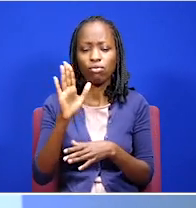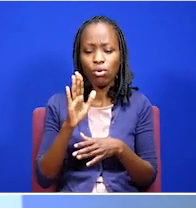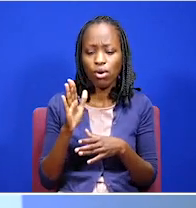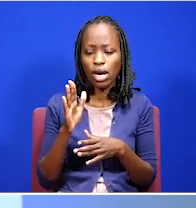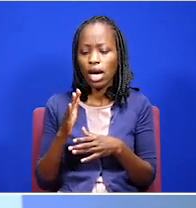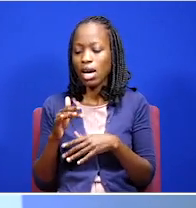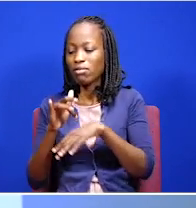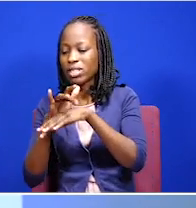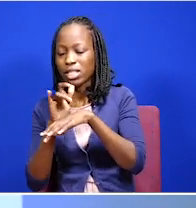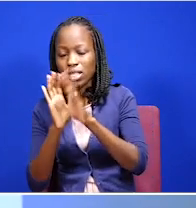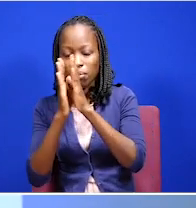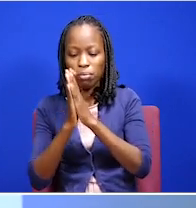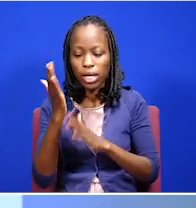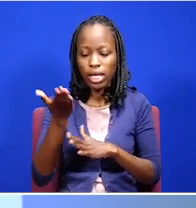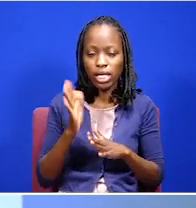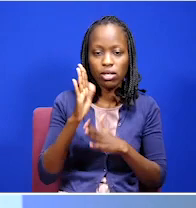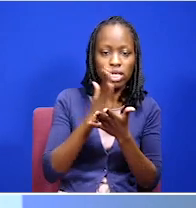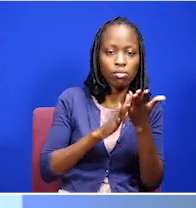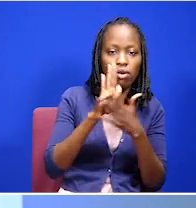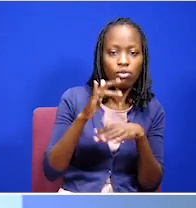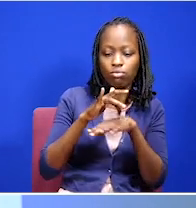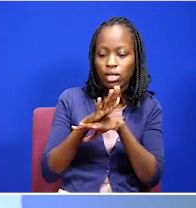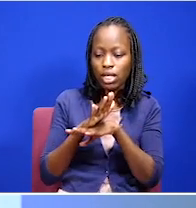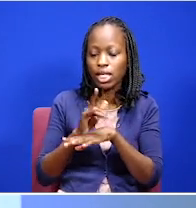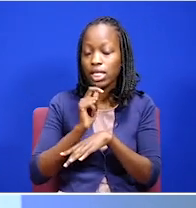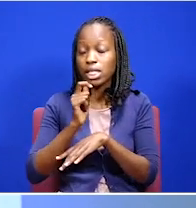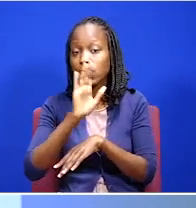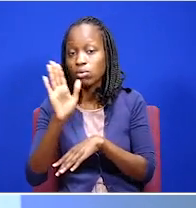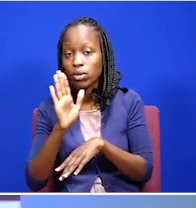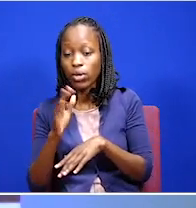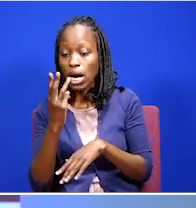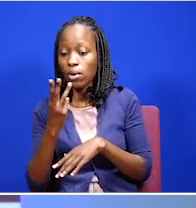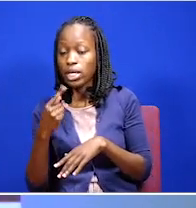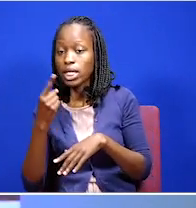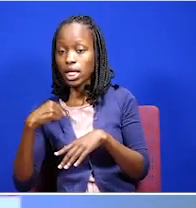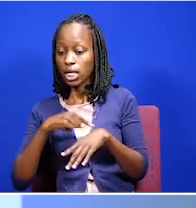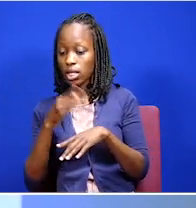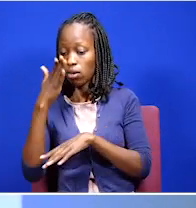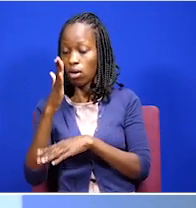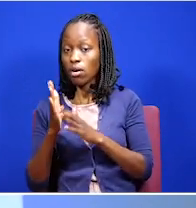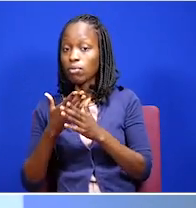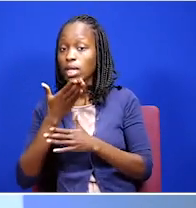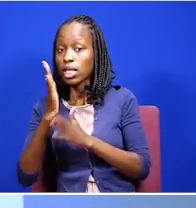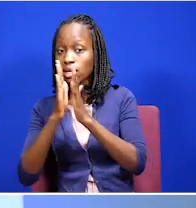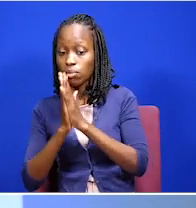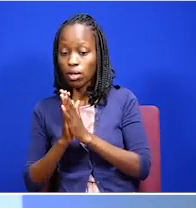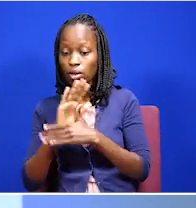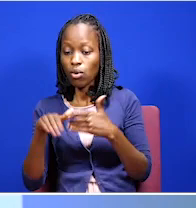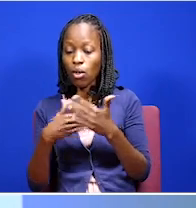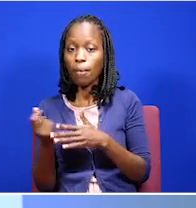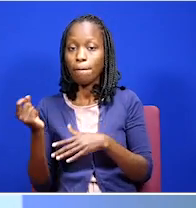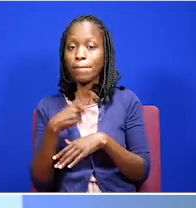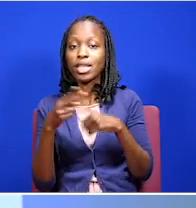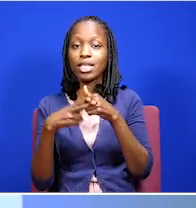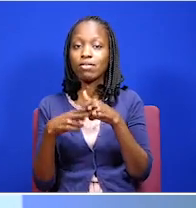requests. Some of you have shared your testimonies on Wednesdays to let us know that God has been answering prayer throughout the month of July. And I pray